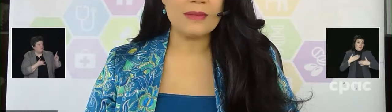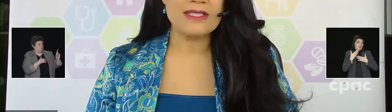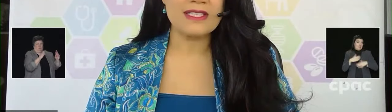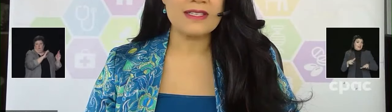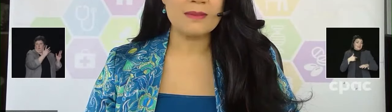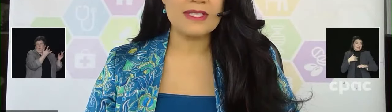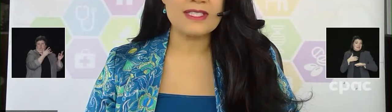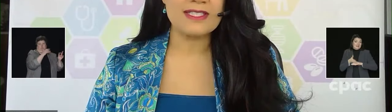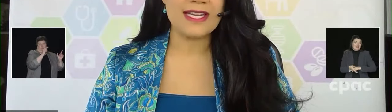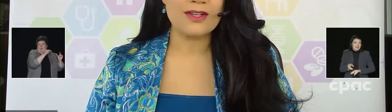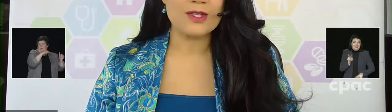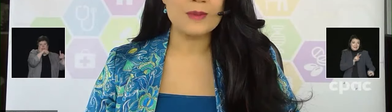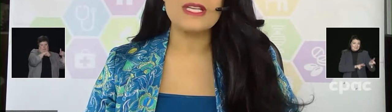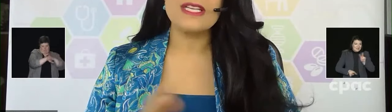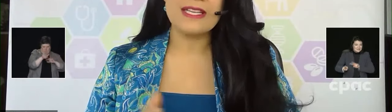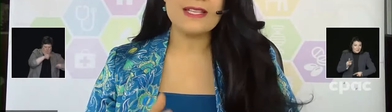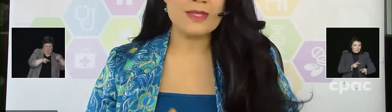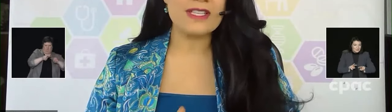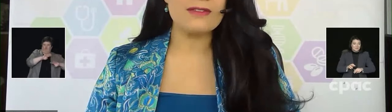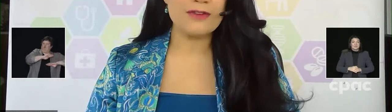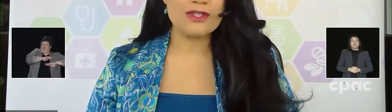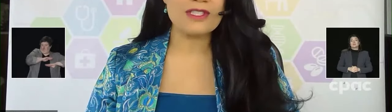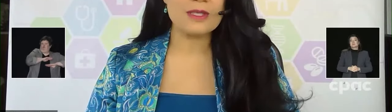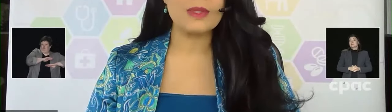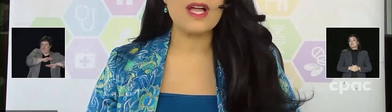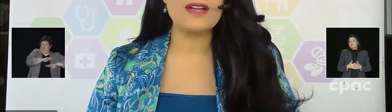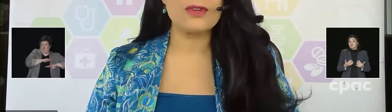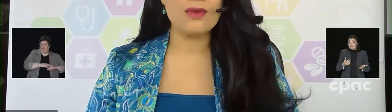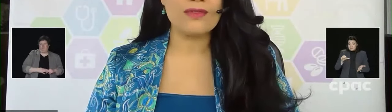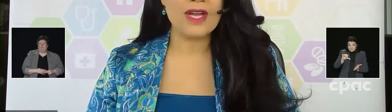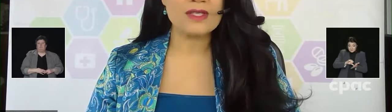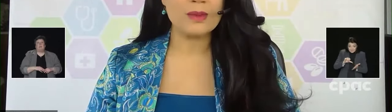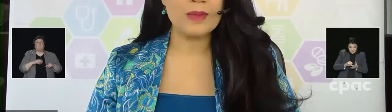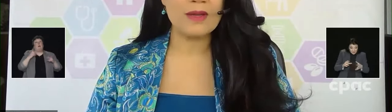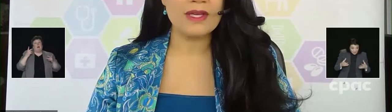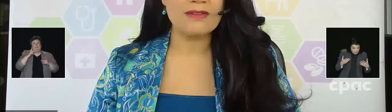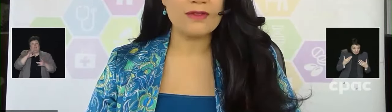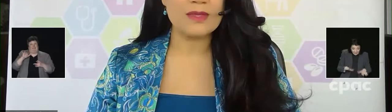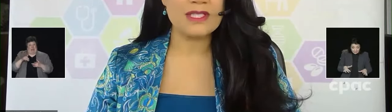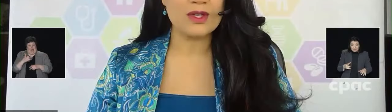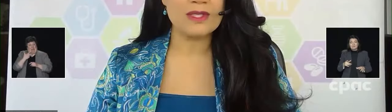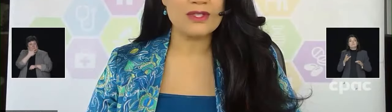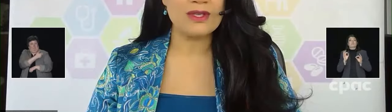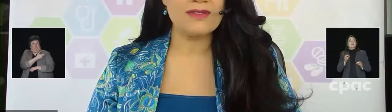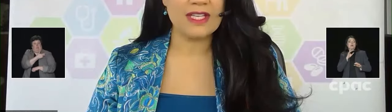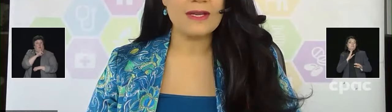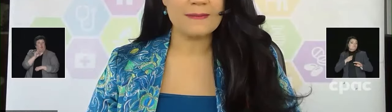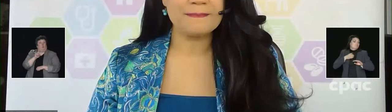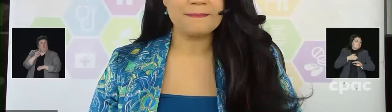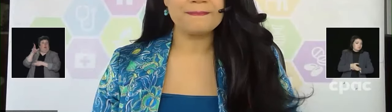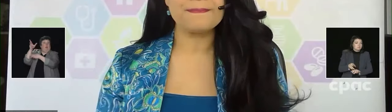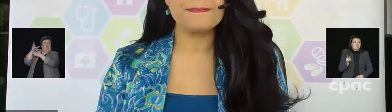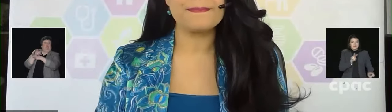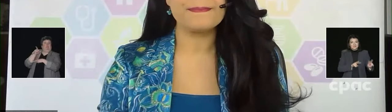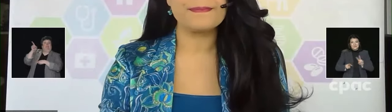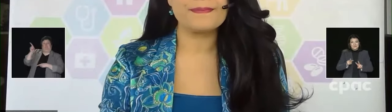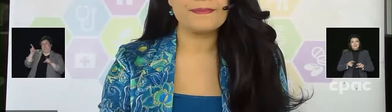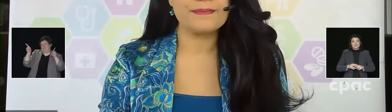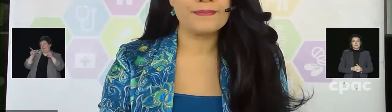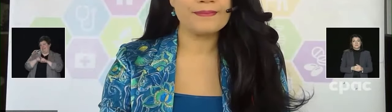assure that it meets the standards. But as we said, the first supply for Novavax would be coming in from the Serum Institute of India.